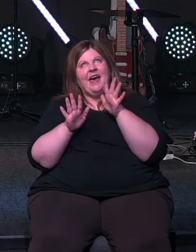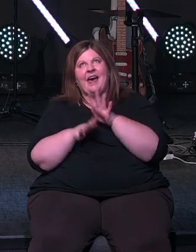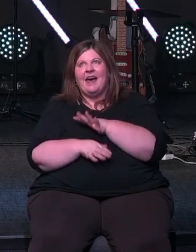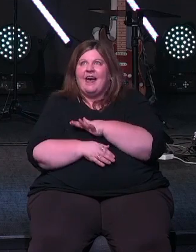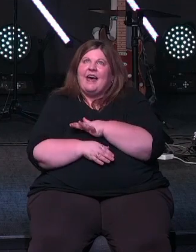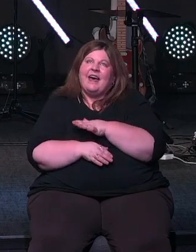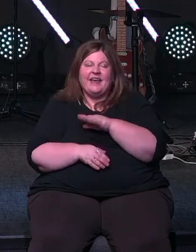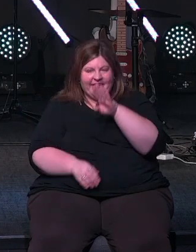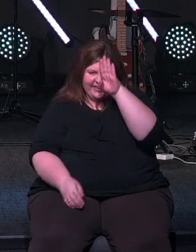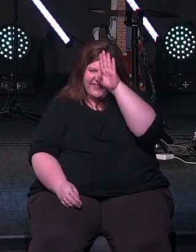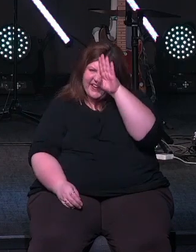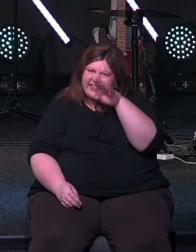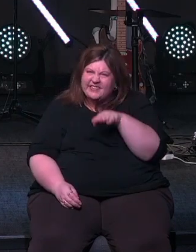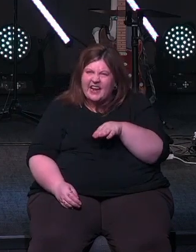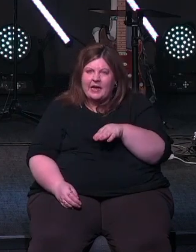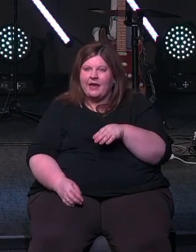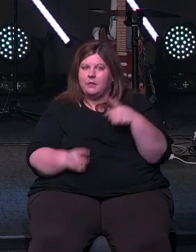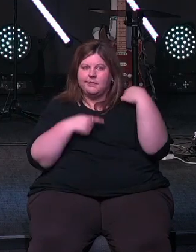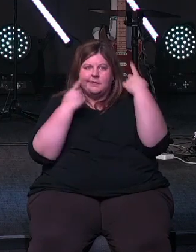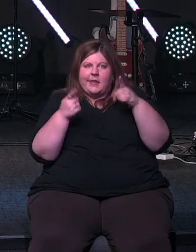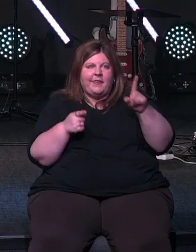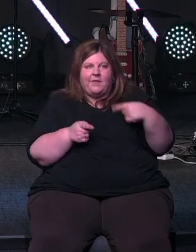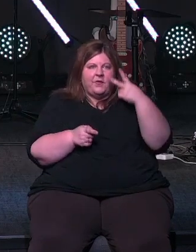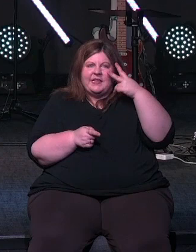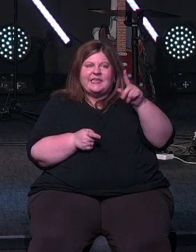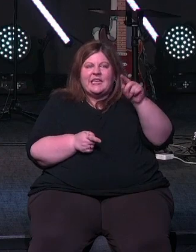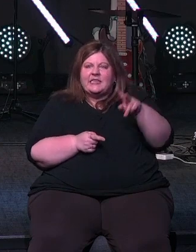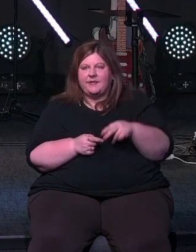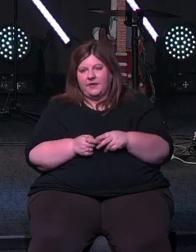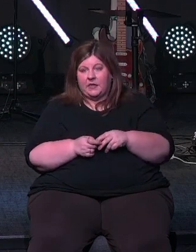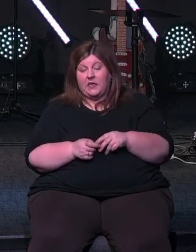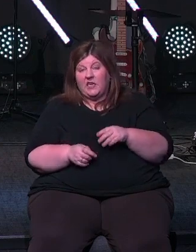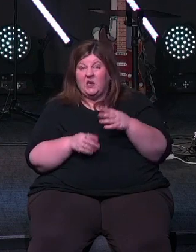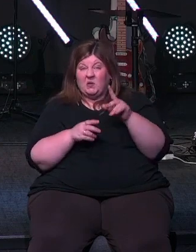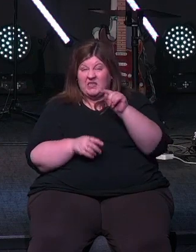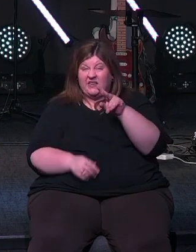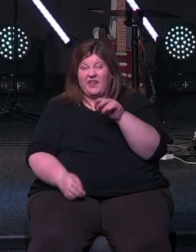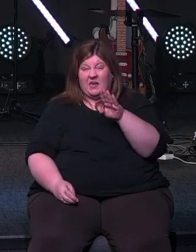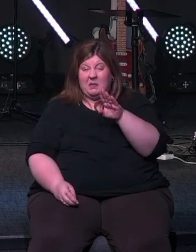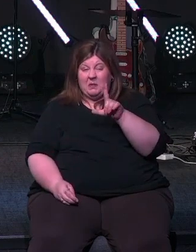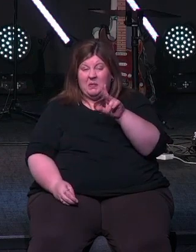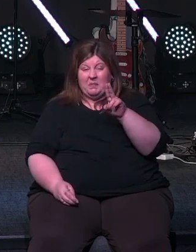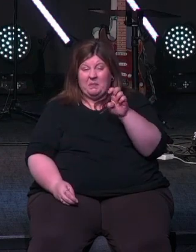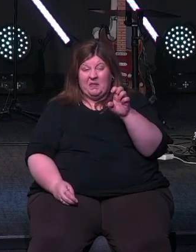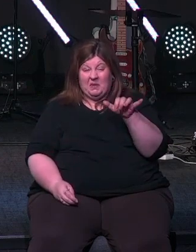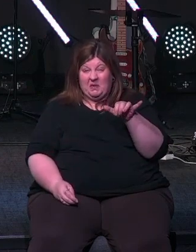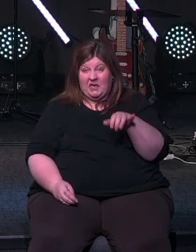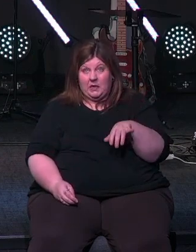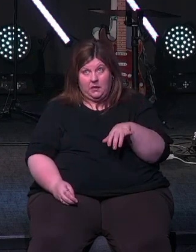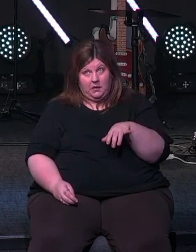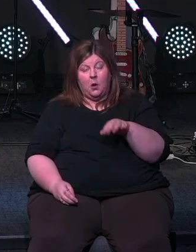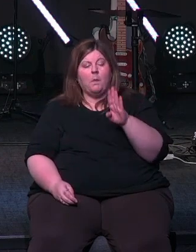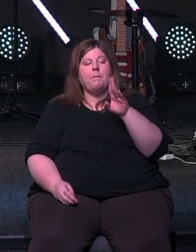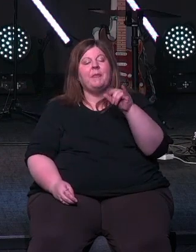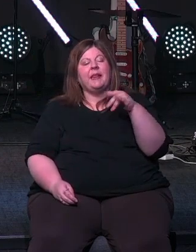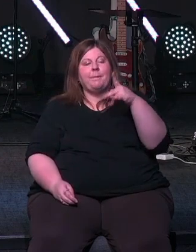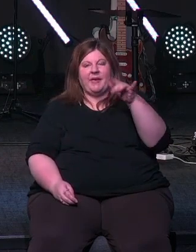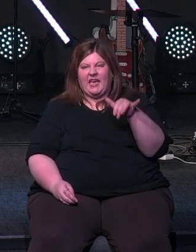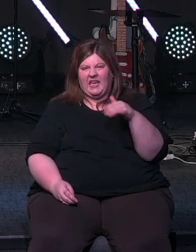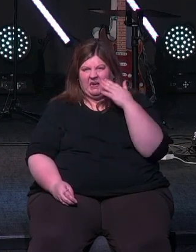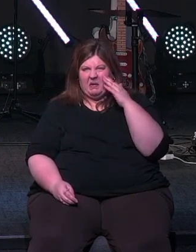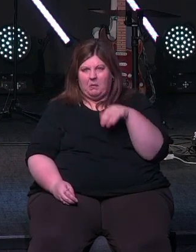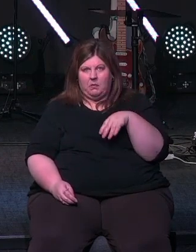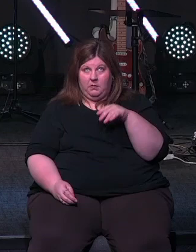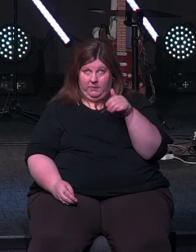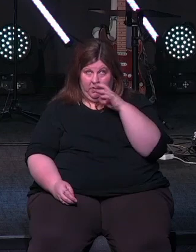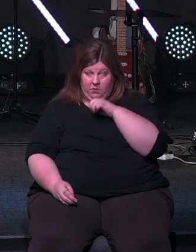like a fire truck, was actually on TV. Right, we watch Blippi. I don't know if you parents, right, if you can empathize with me for Blippi, right? We endure. If